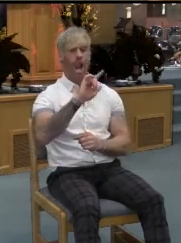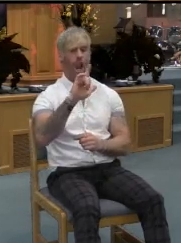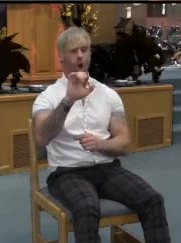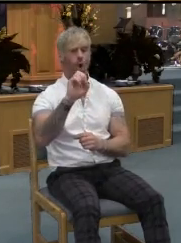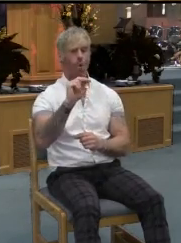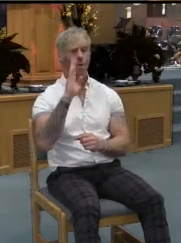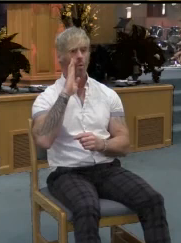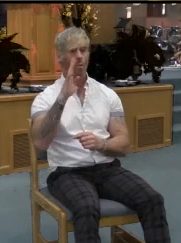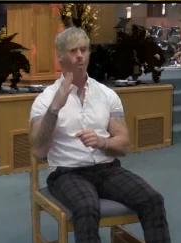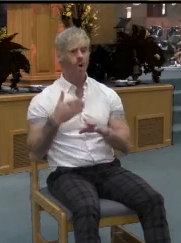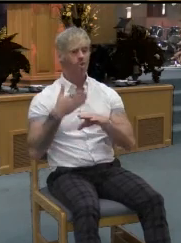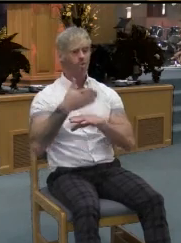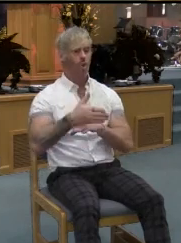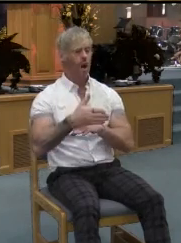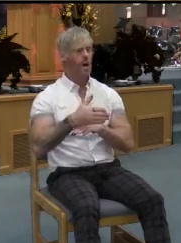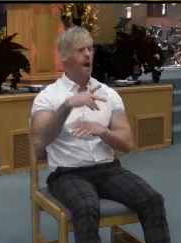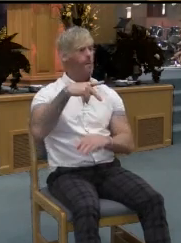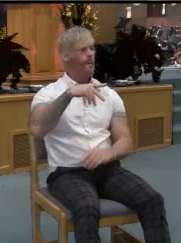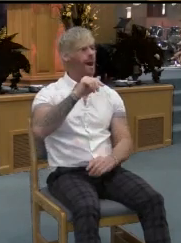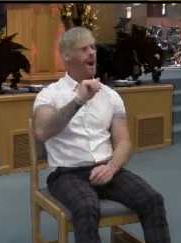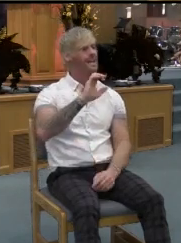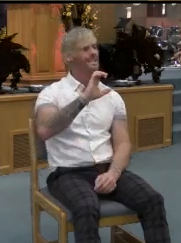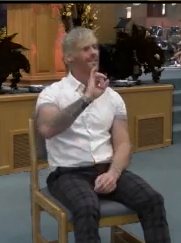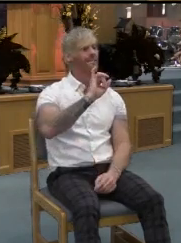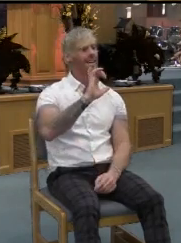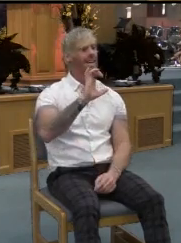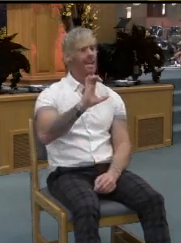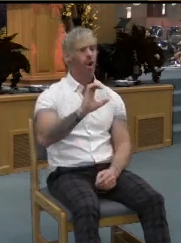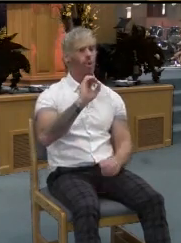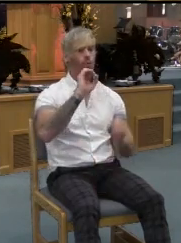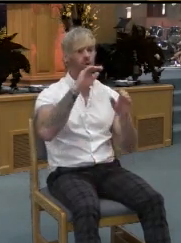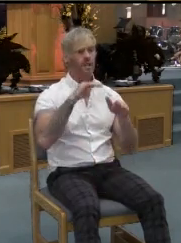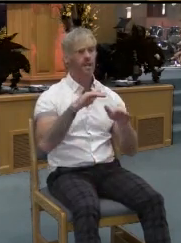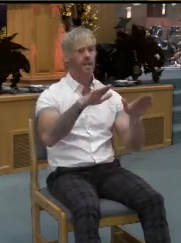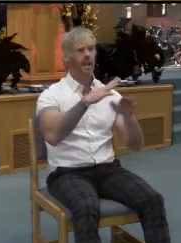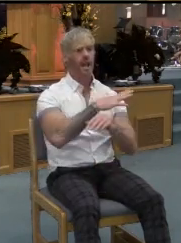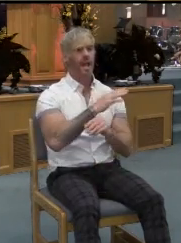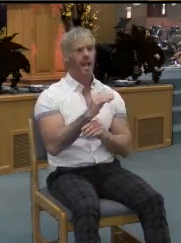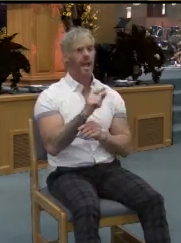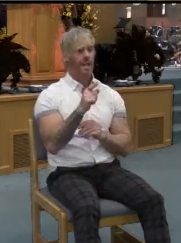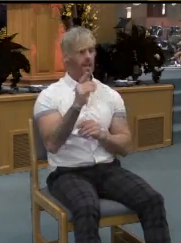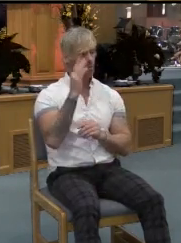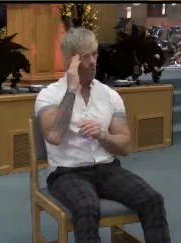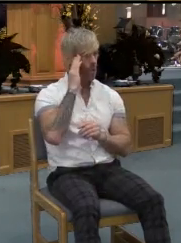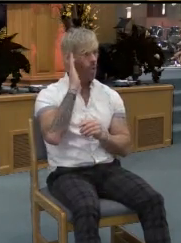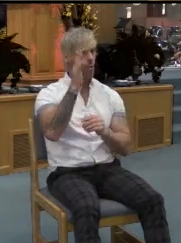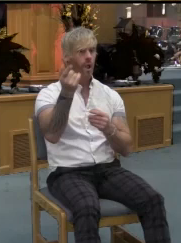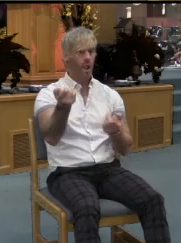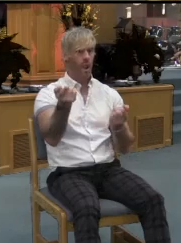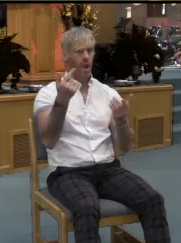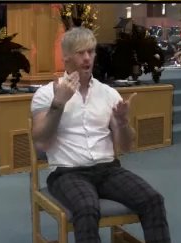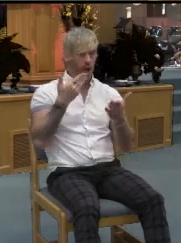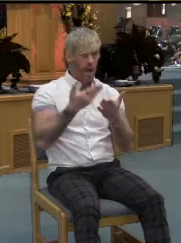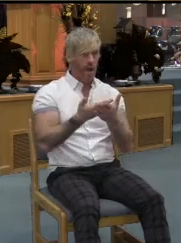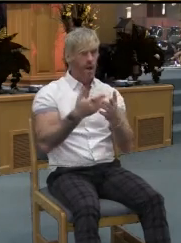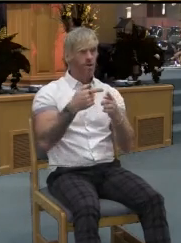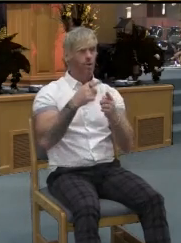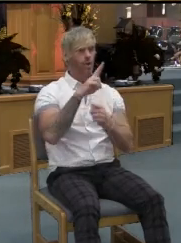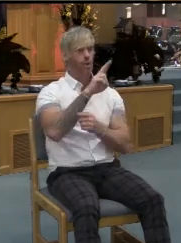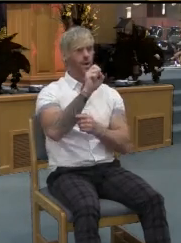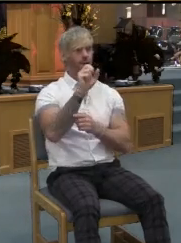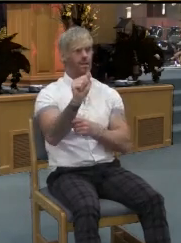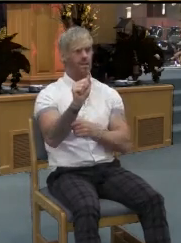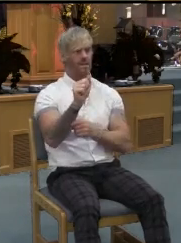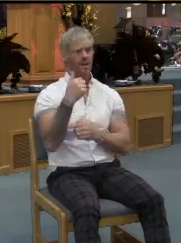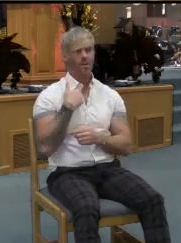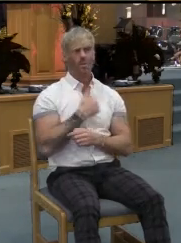was up in the Aleutian Islands. We knew it was coming down through the United States. And so we were all like, what in